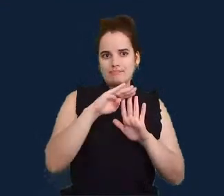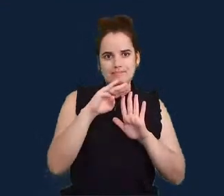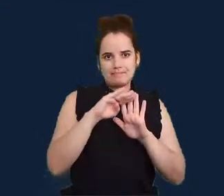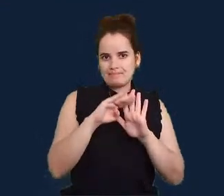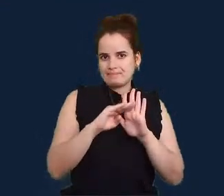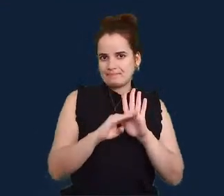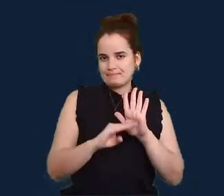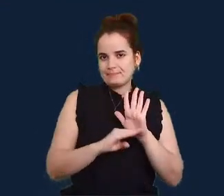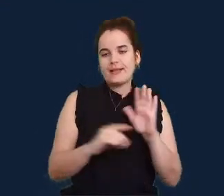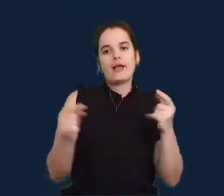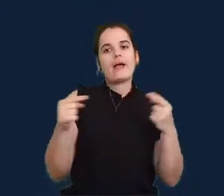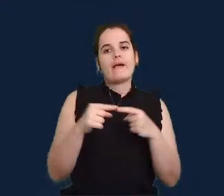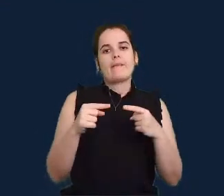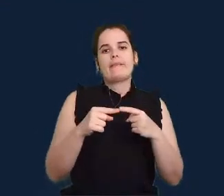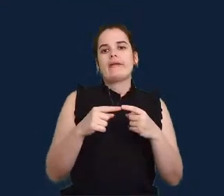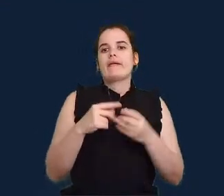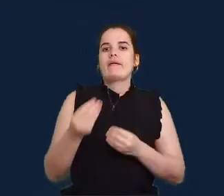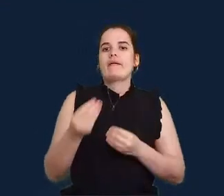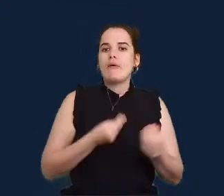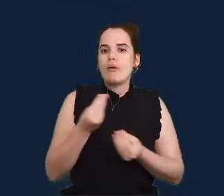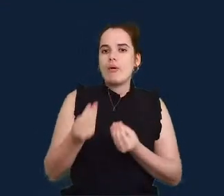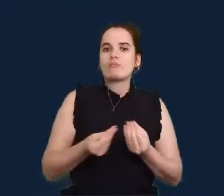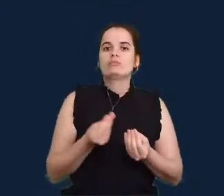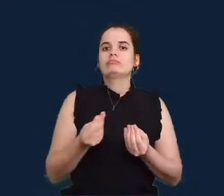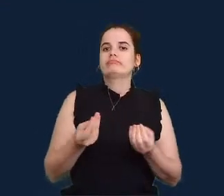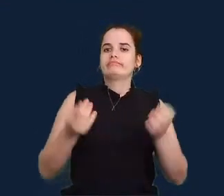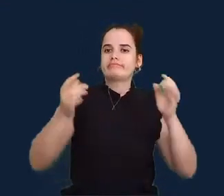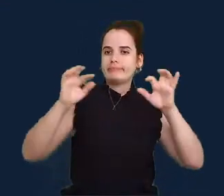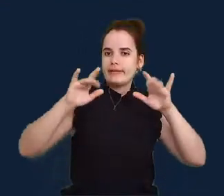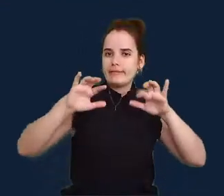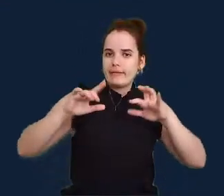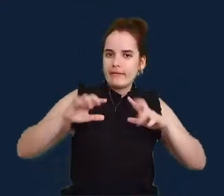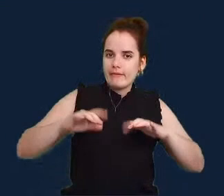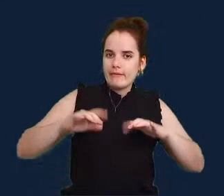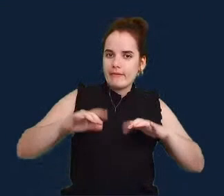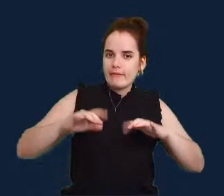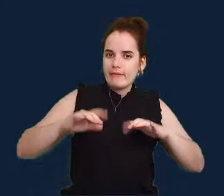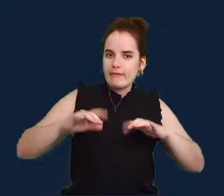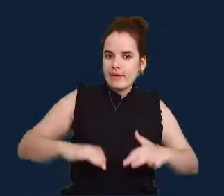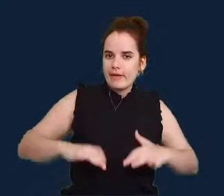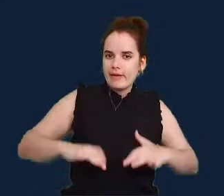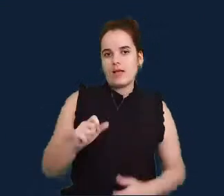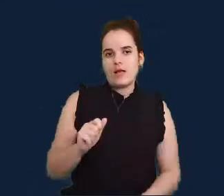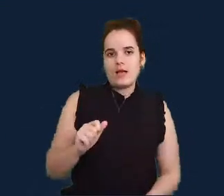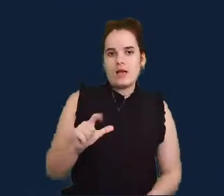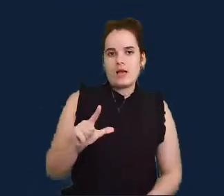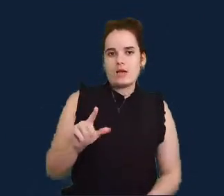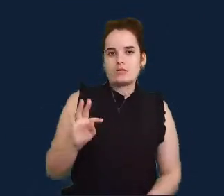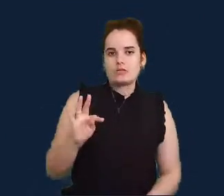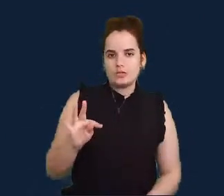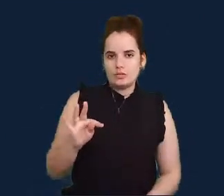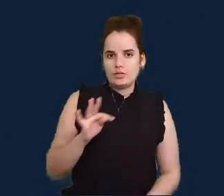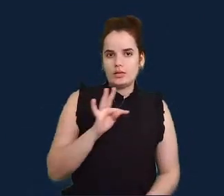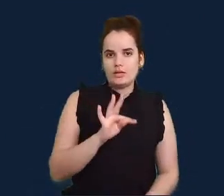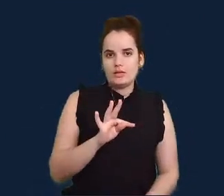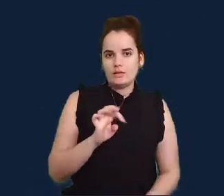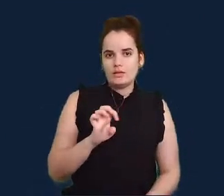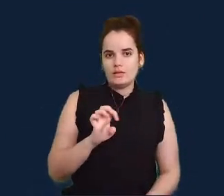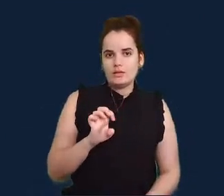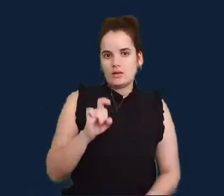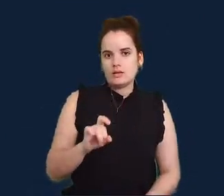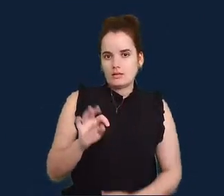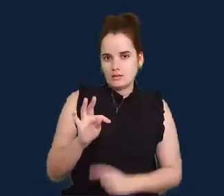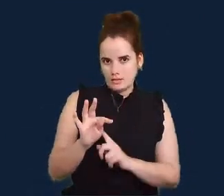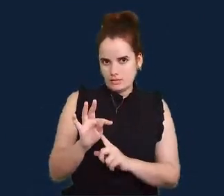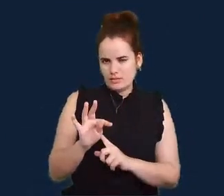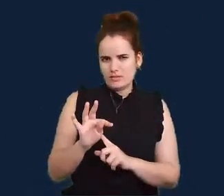charts. I think one key thing that they say is just describe what kind of a